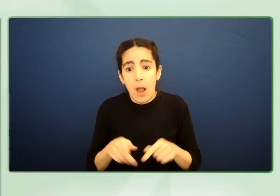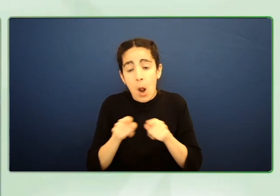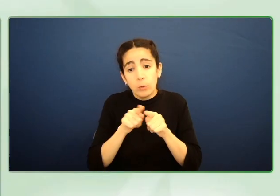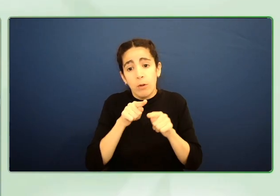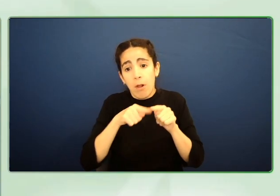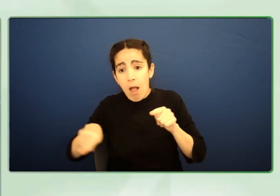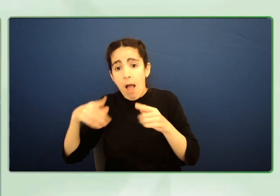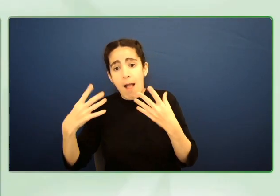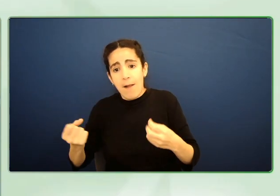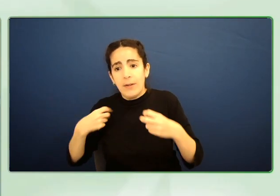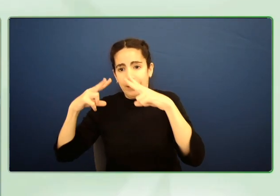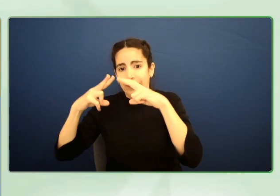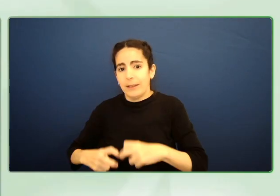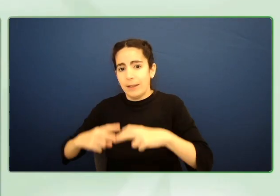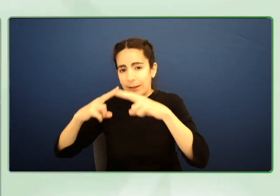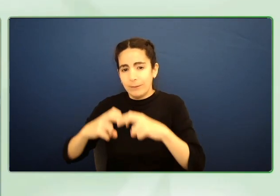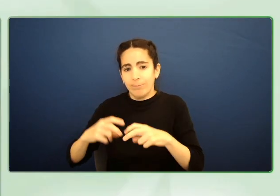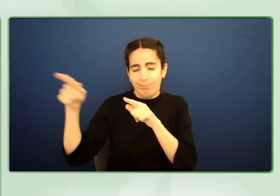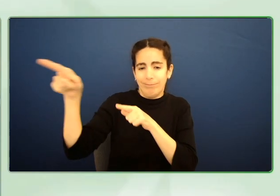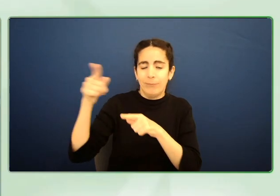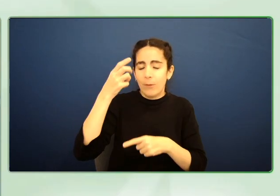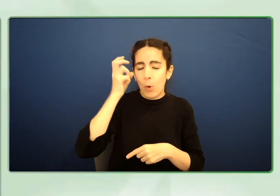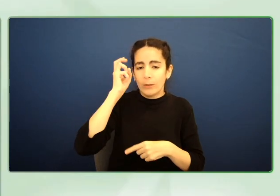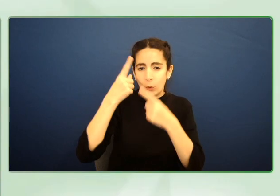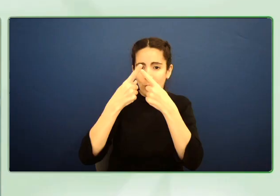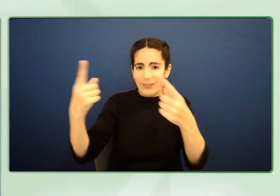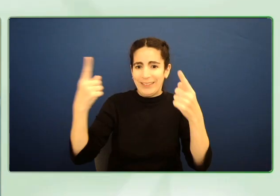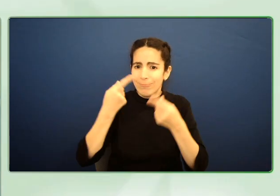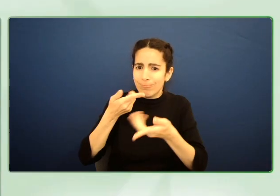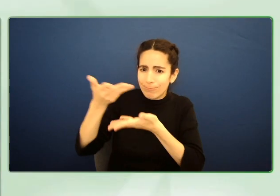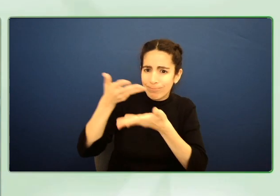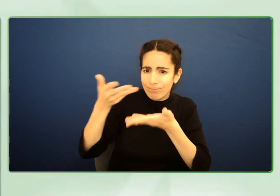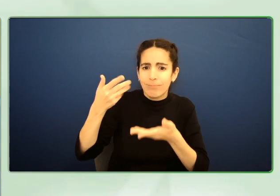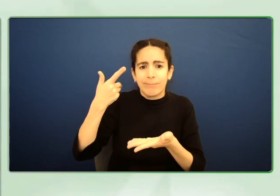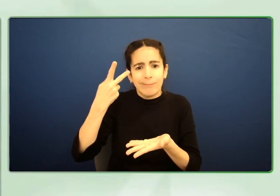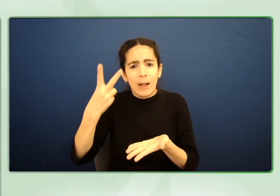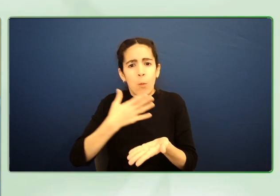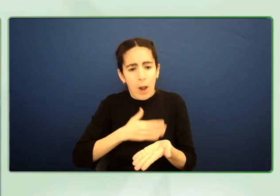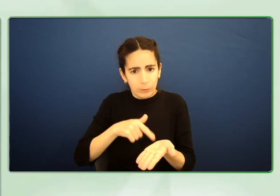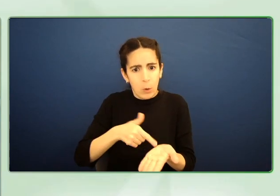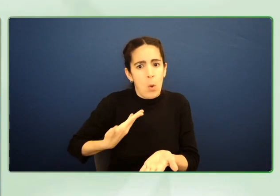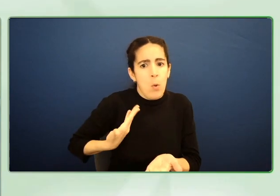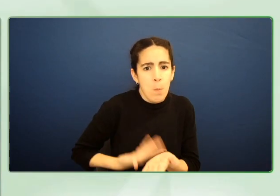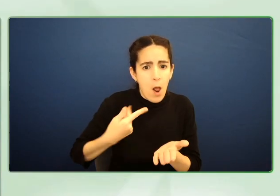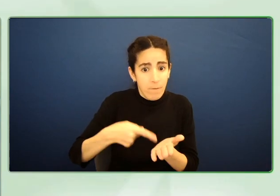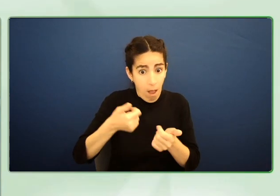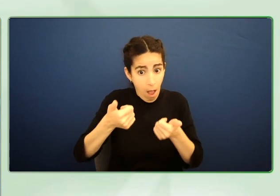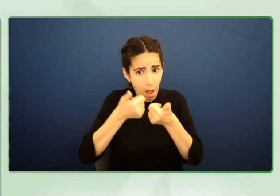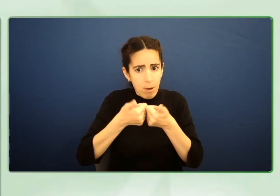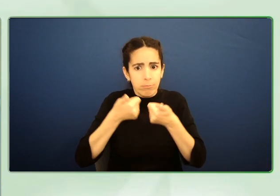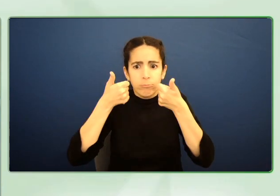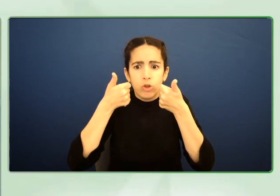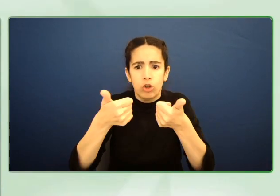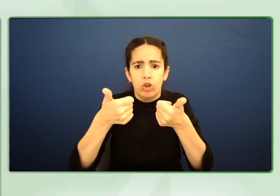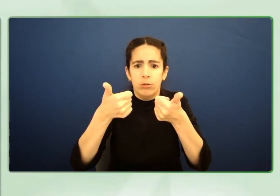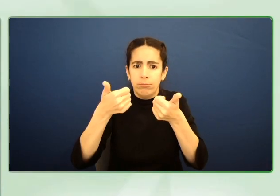Montenegro that is going to scientifically prove how good is this game for children, how much it helps, you know, in statistics. Fantastic. Well, I mean, firstly,